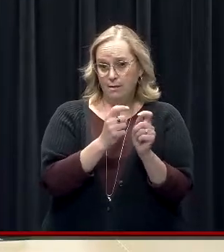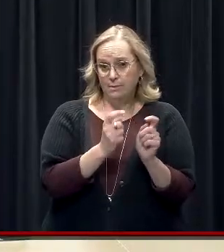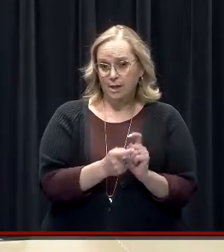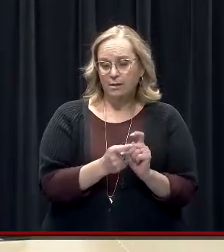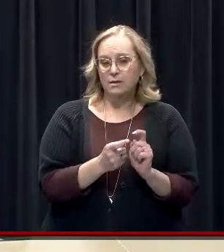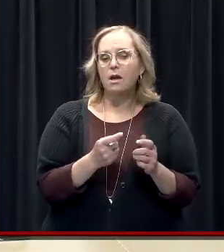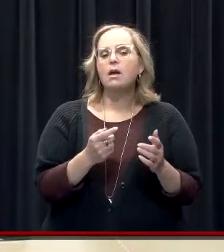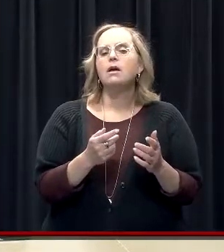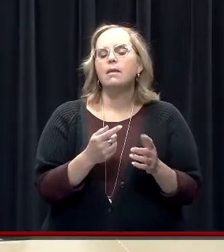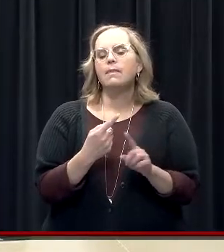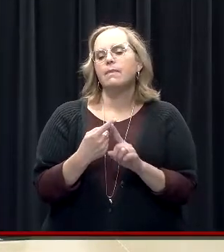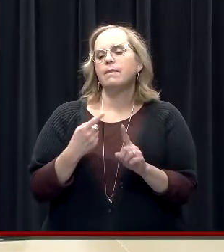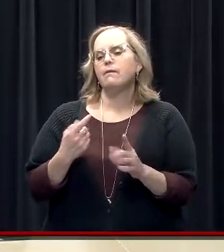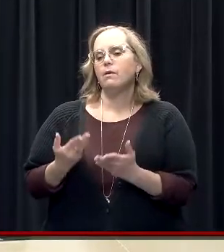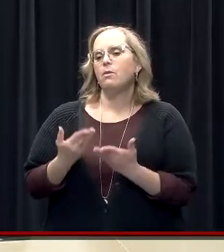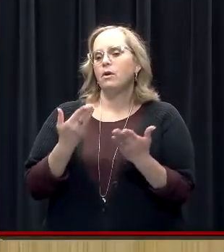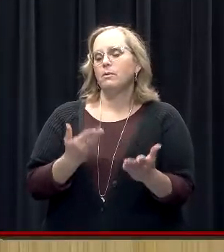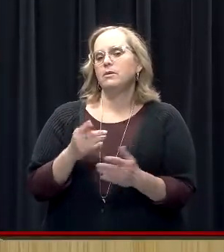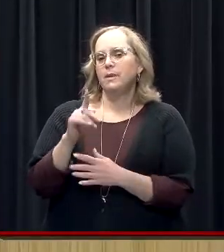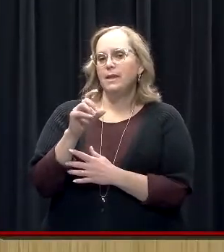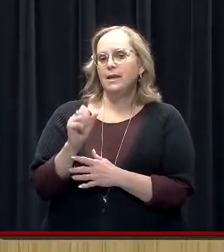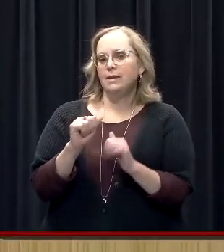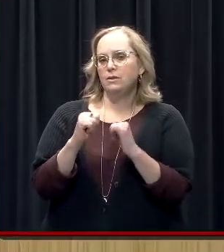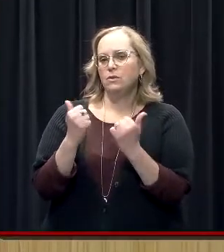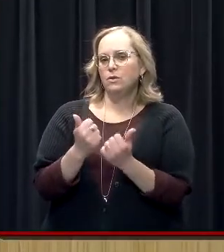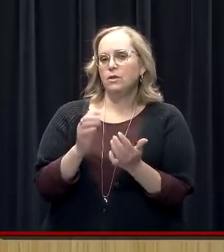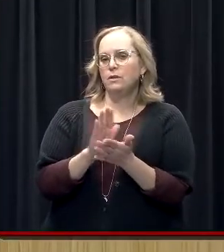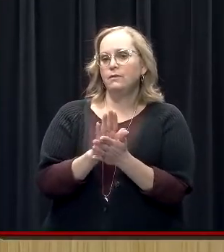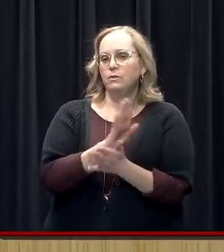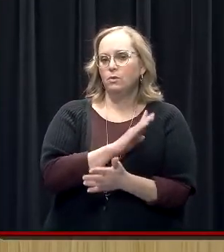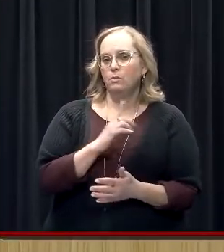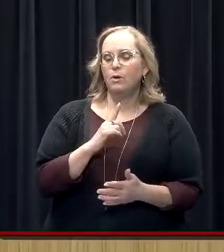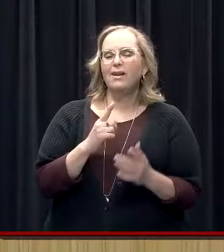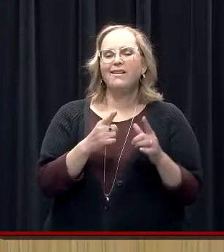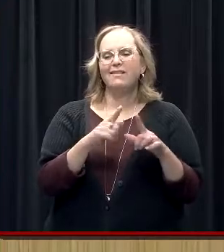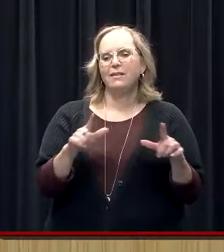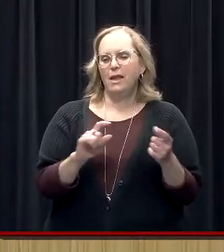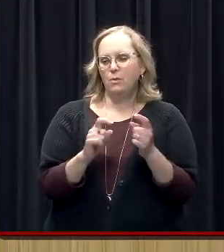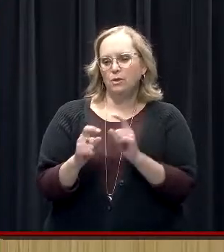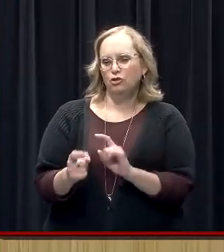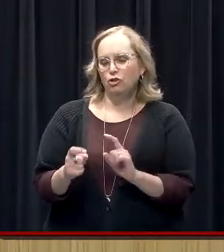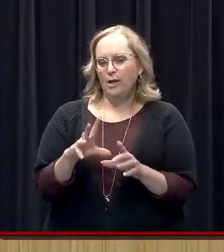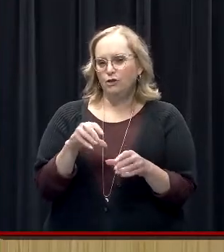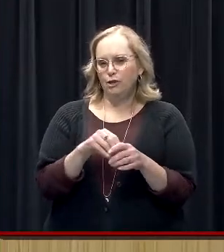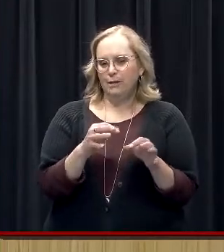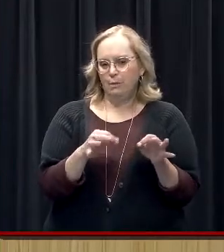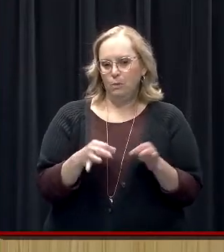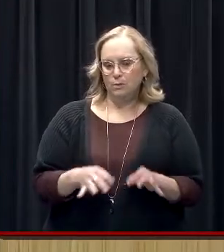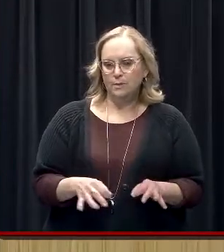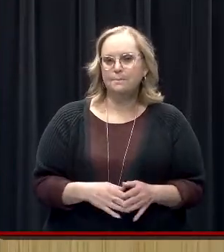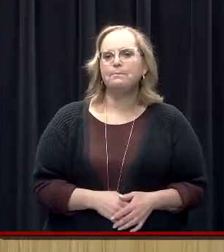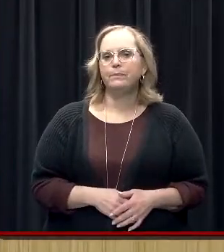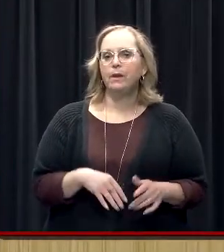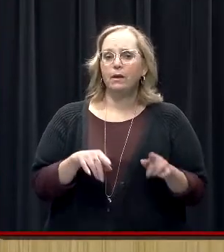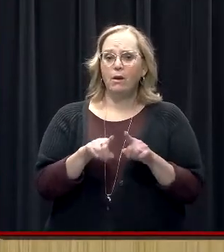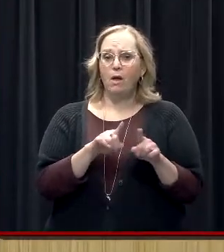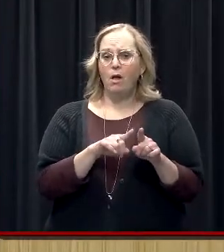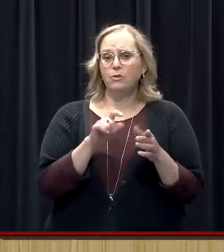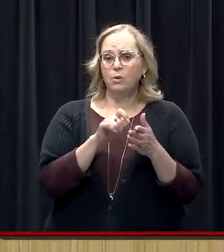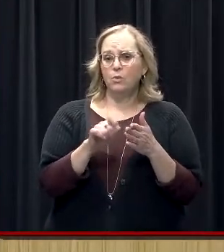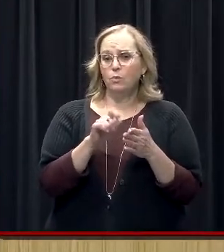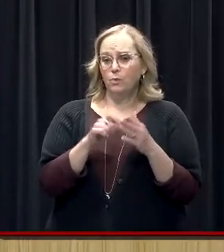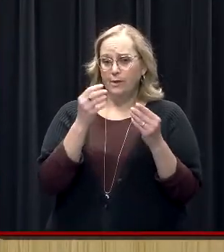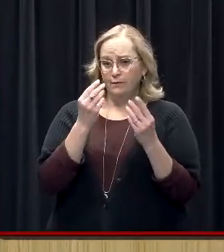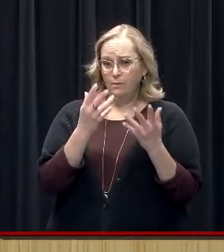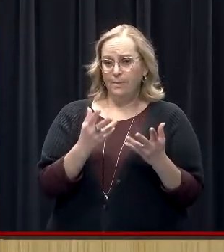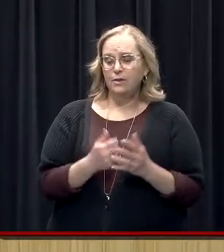recommendations by Kansas Association of School Board, the language change in those. Also, written